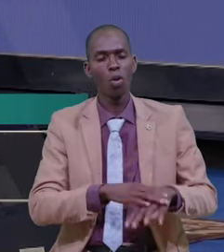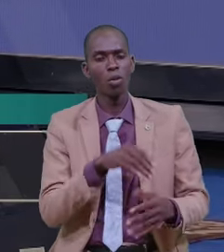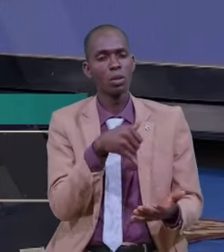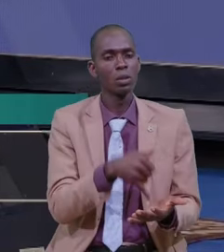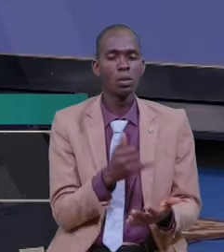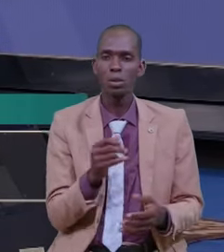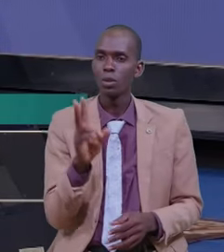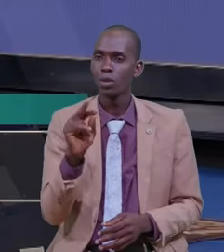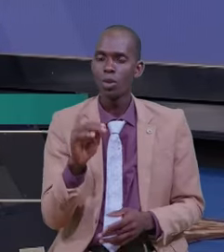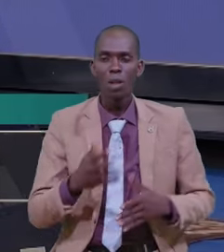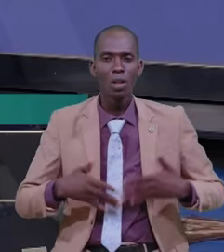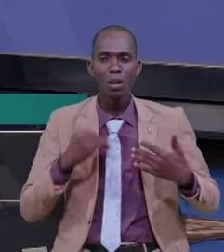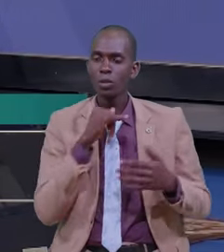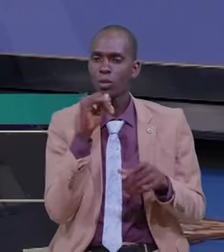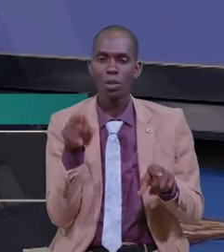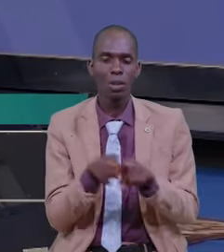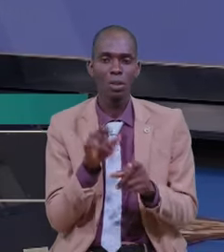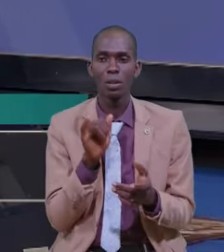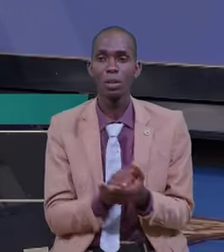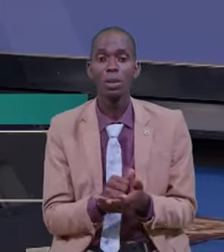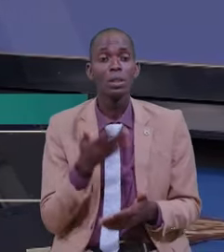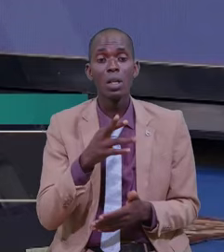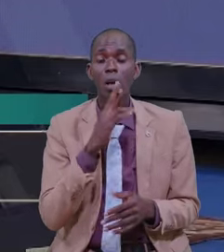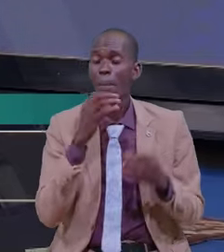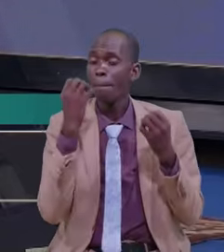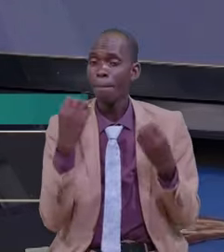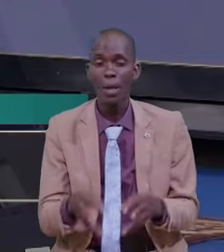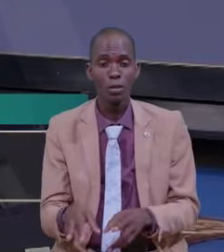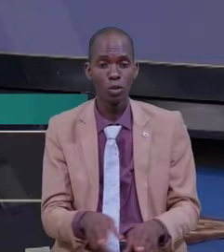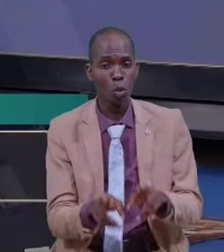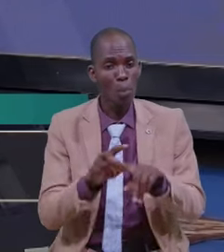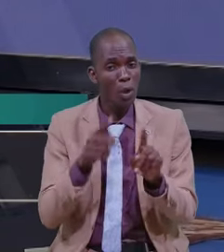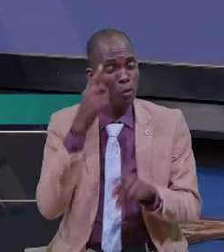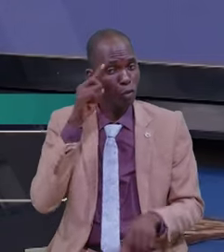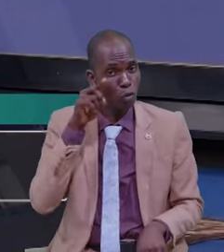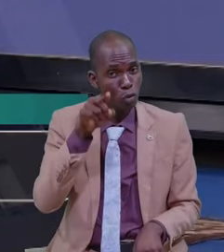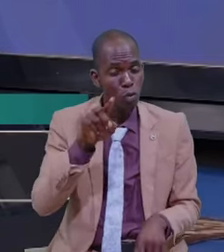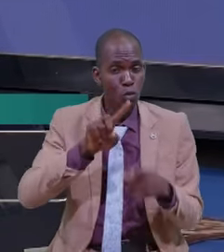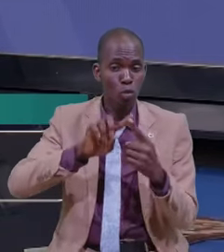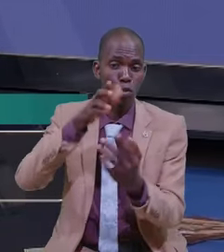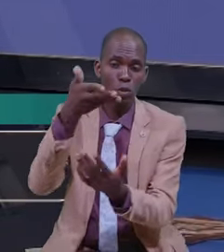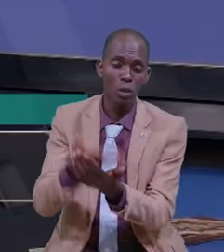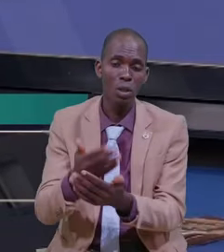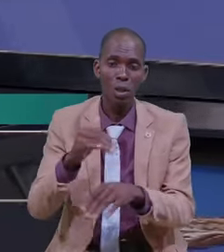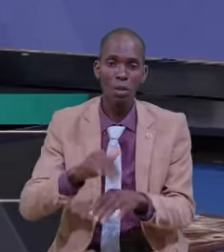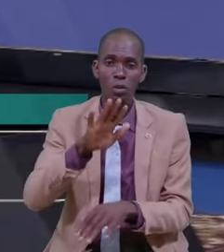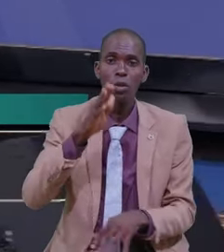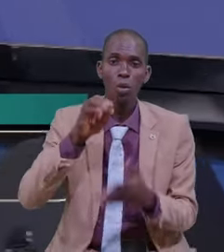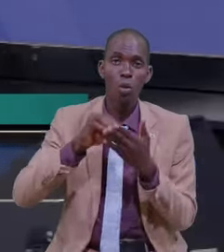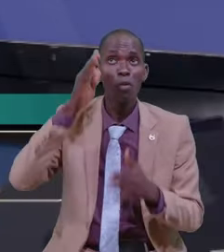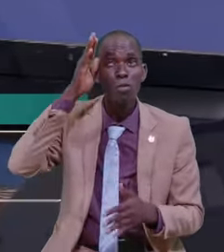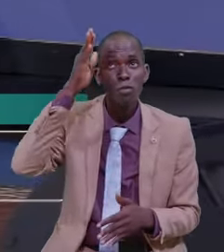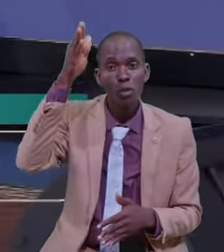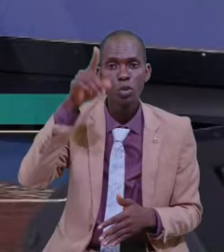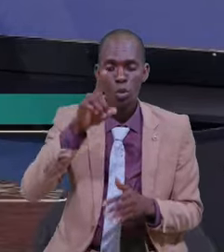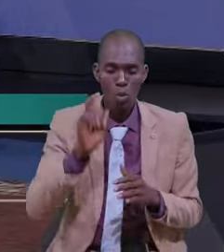work that way. There are many roads, but for you to get to your destination, you have to plan